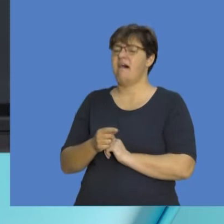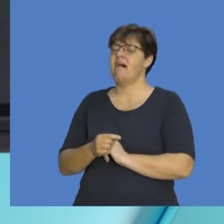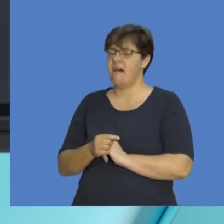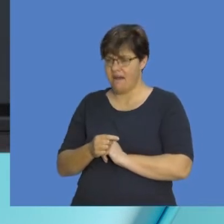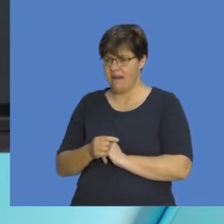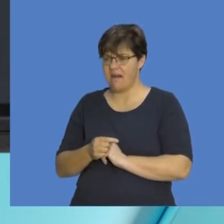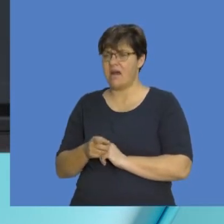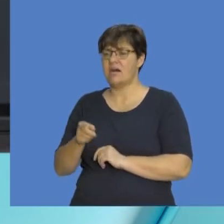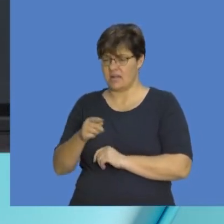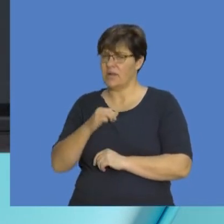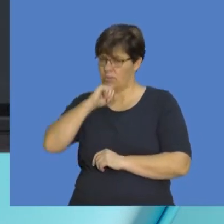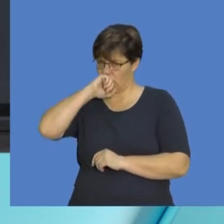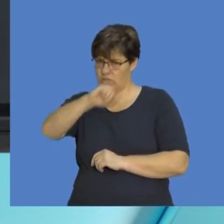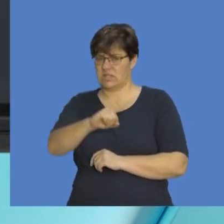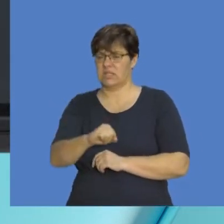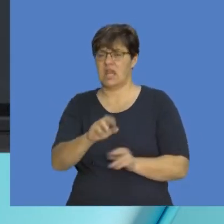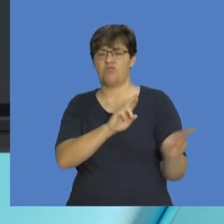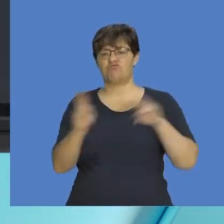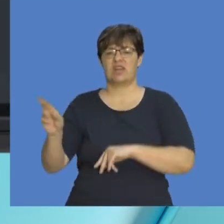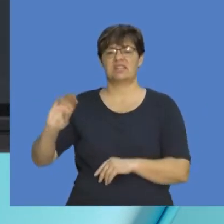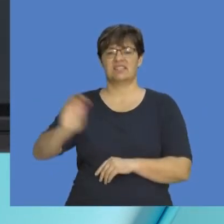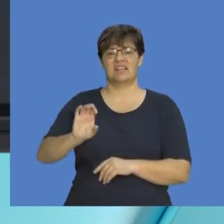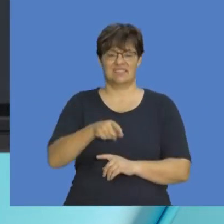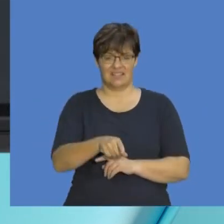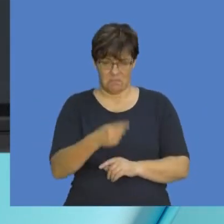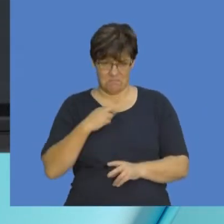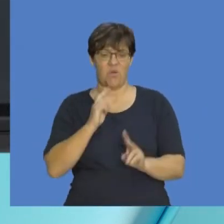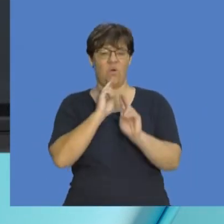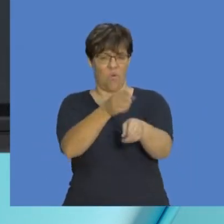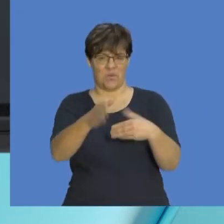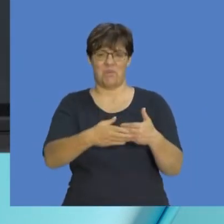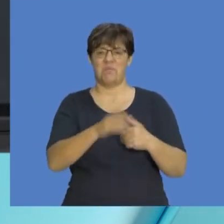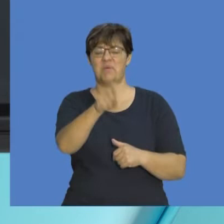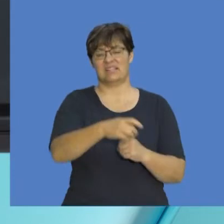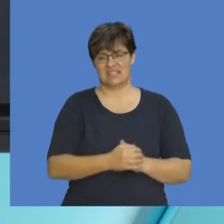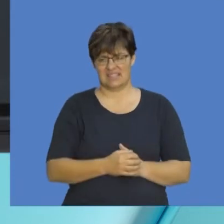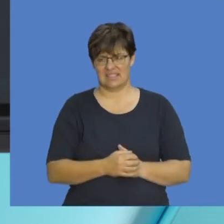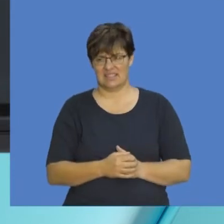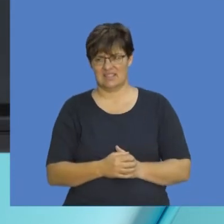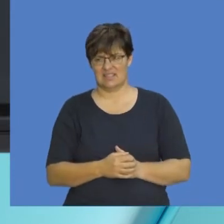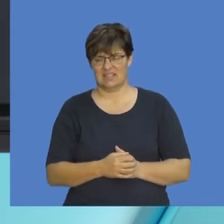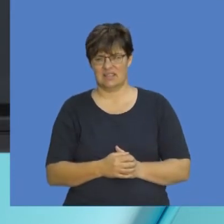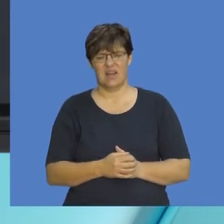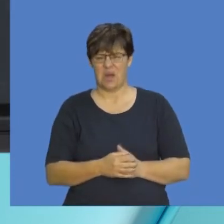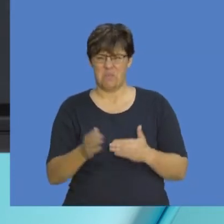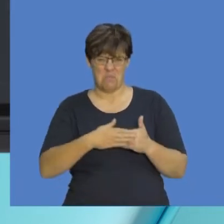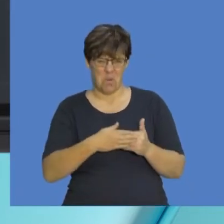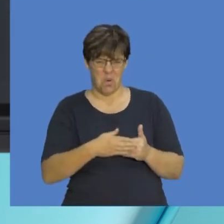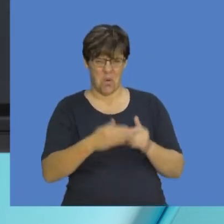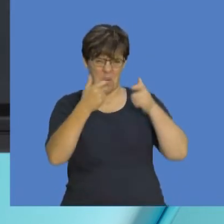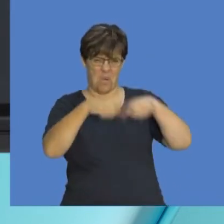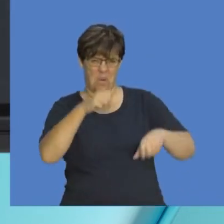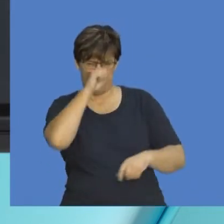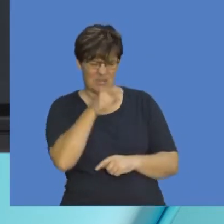can see, oh, they're buying ready salted. That's what I need to order more. Does that make sense? I don't have to